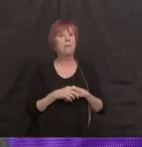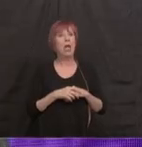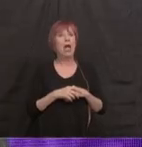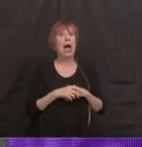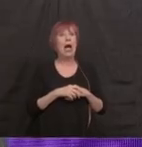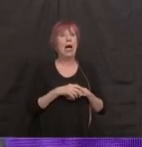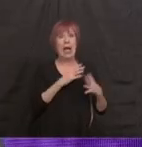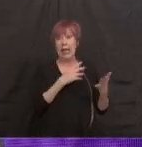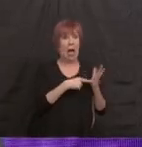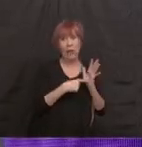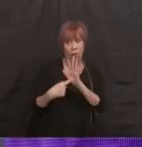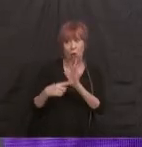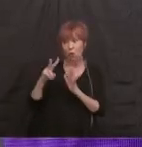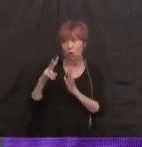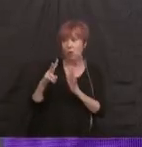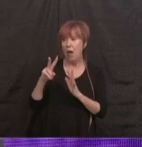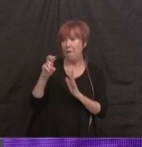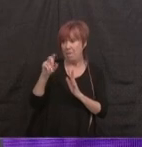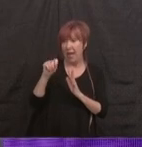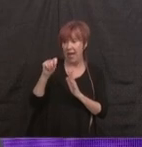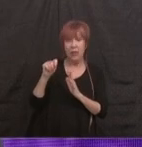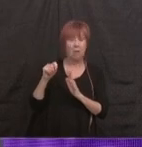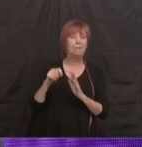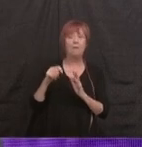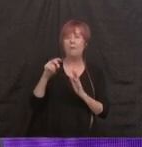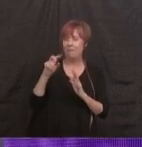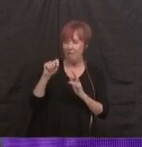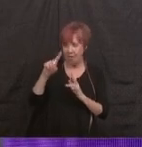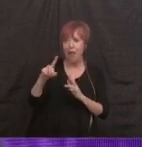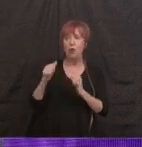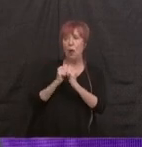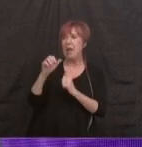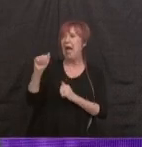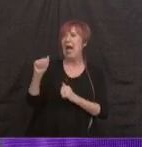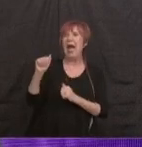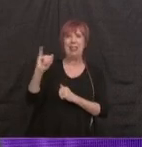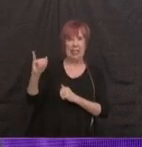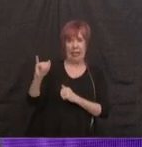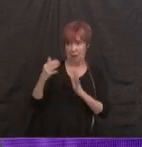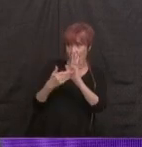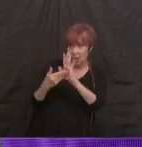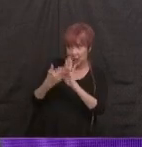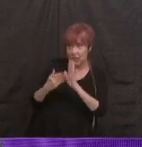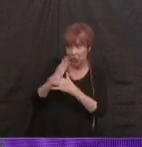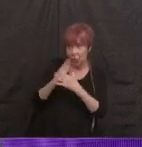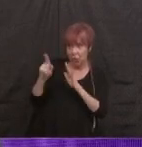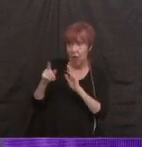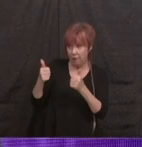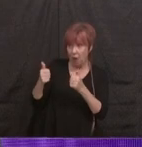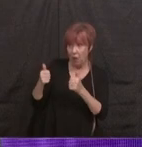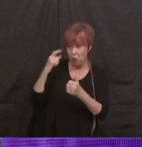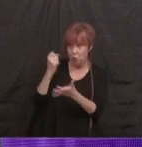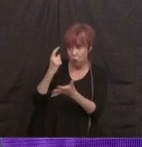it with Amnesty. I said, is this accurate? Is it respectful? Is it, you know, really doing the right thing? I don't want to do anything exploitative. And they read it and they were like, actually,